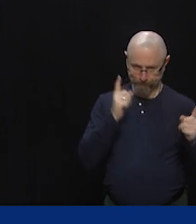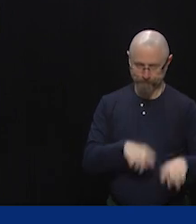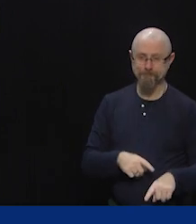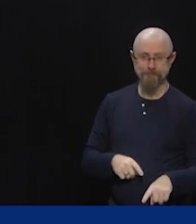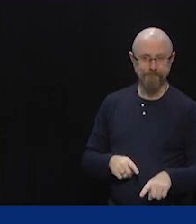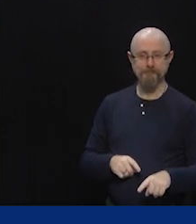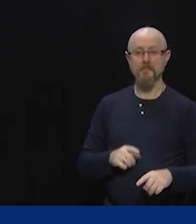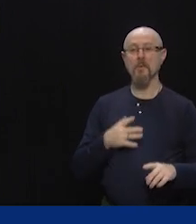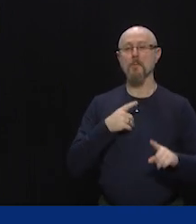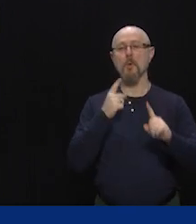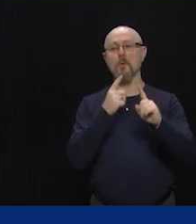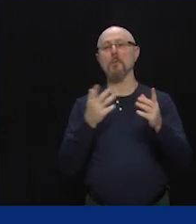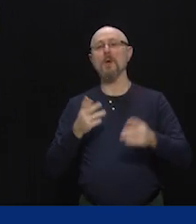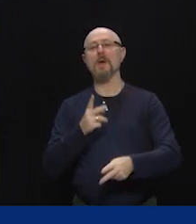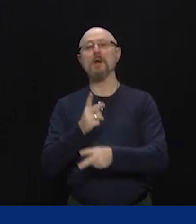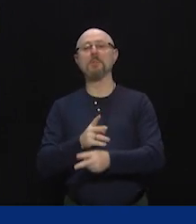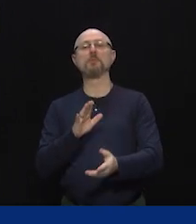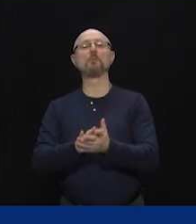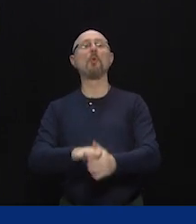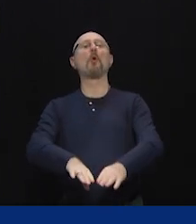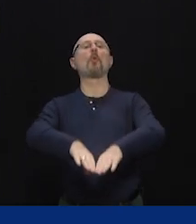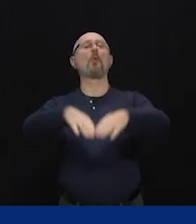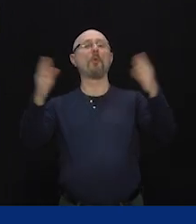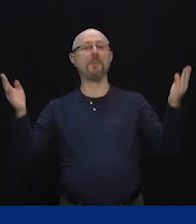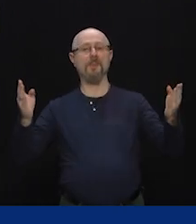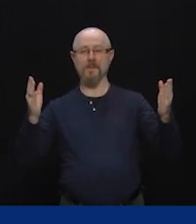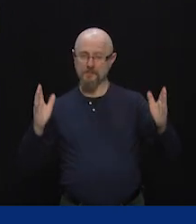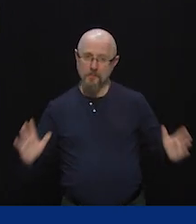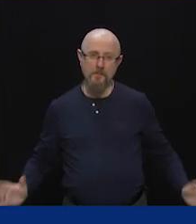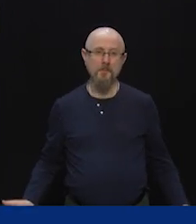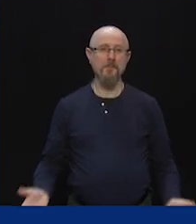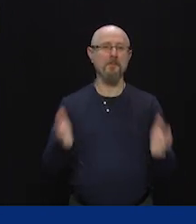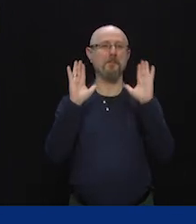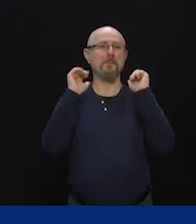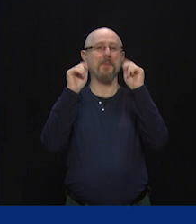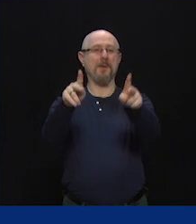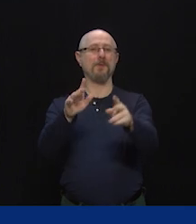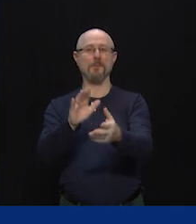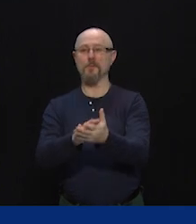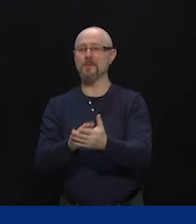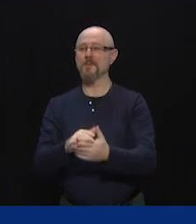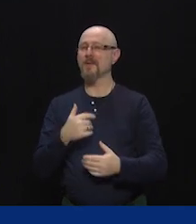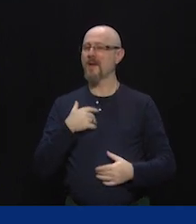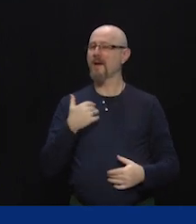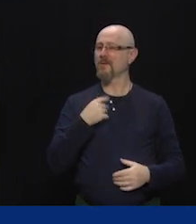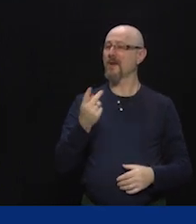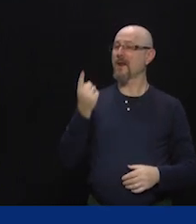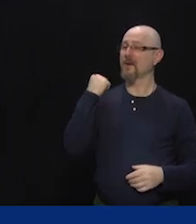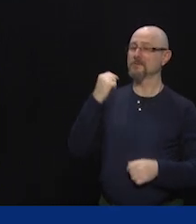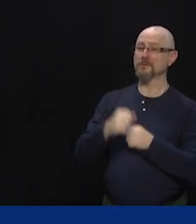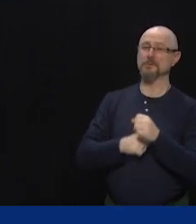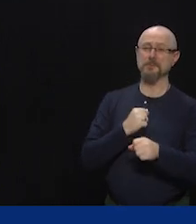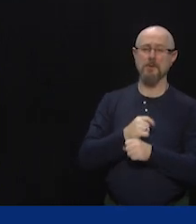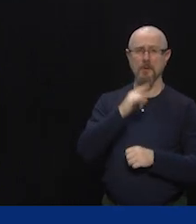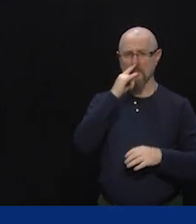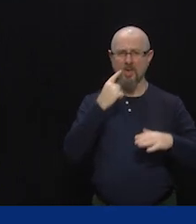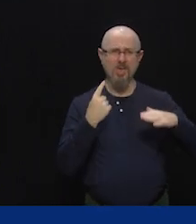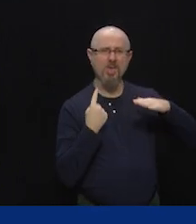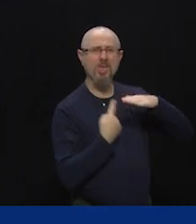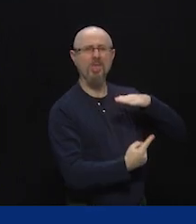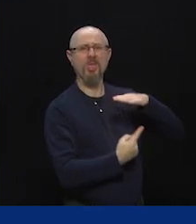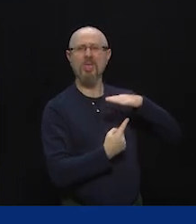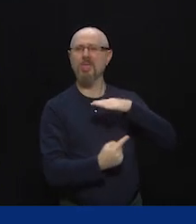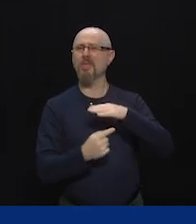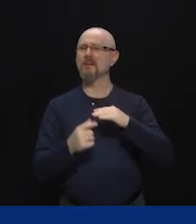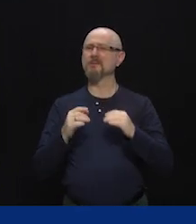keeping our kids in school. We went through the social experiment of keeping them isolated, and what teachers had to